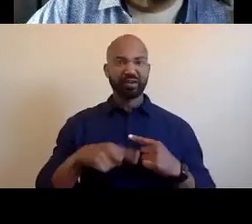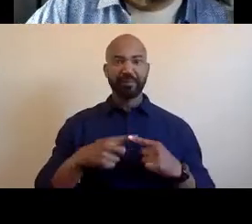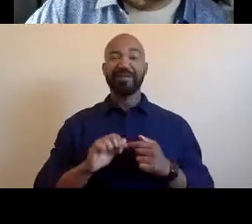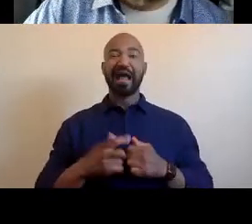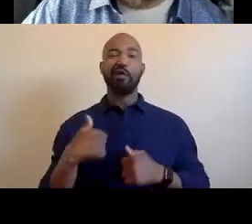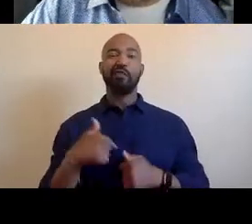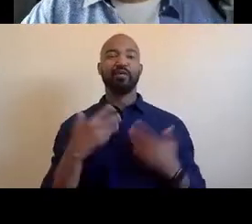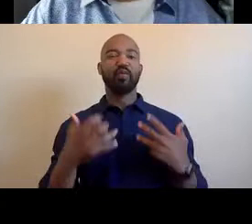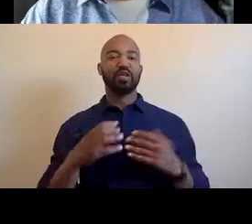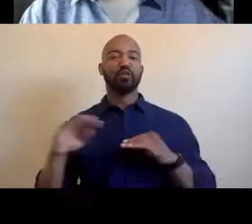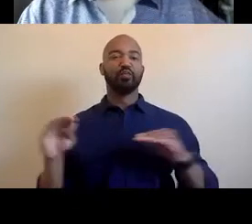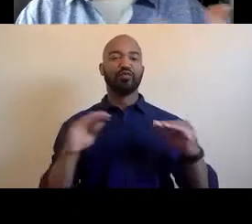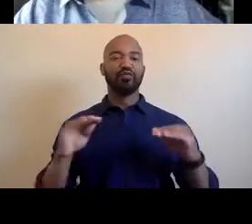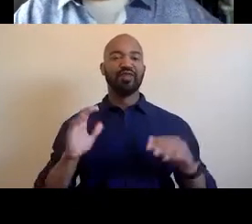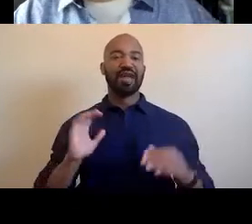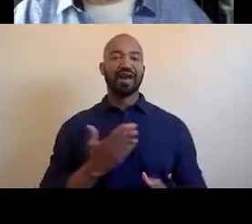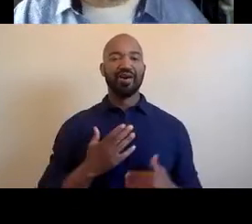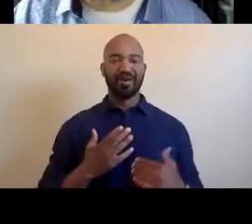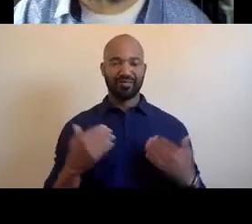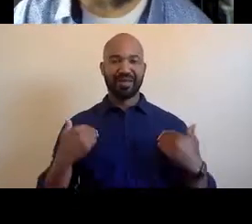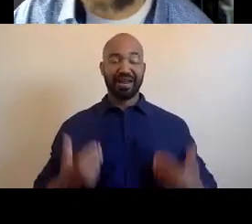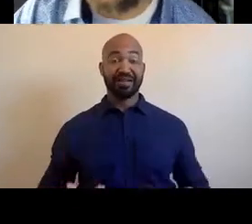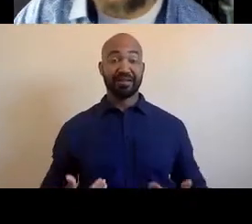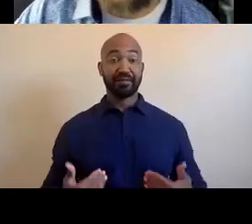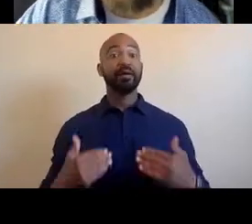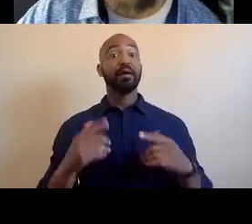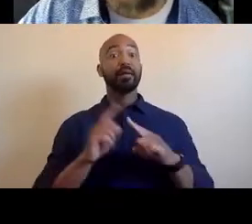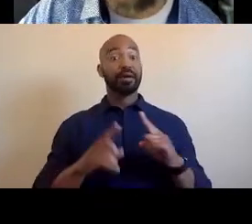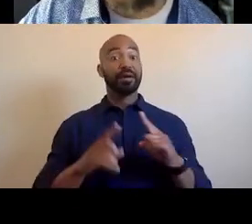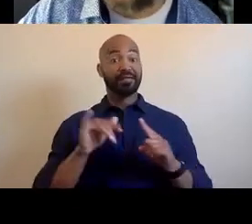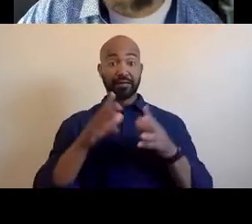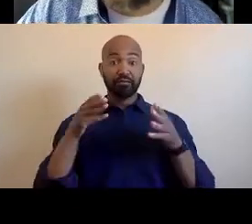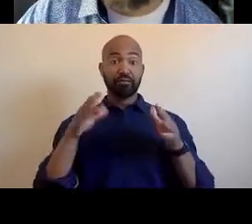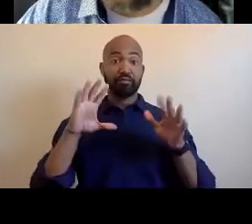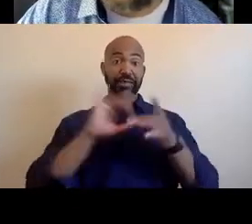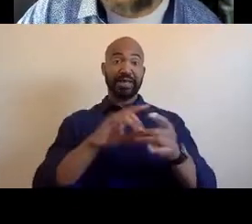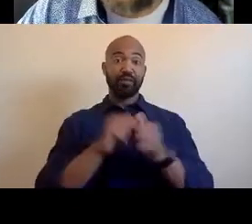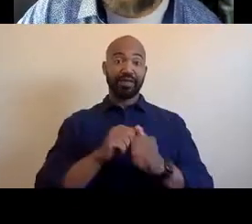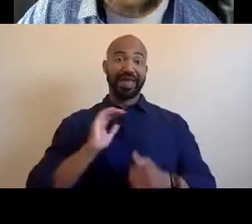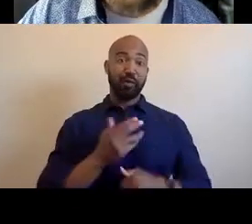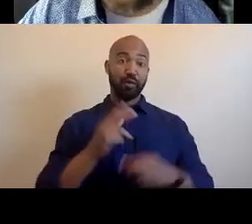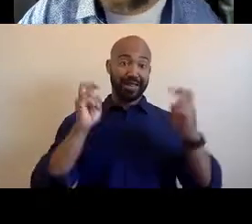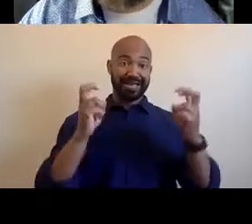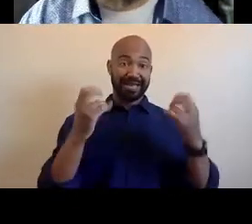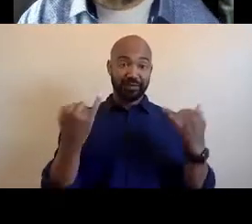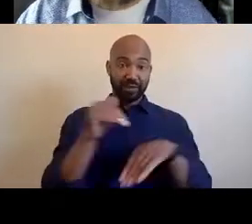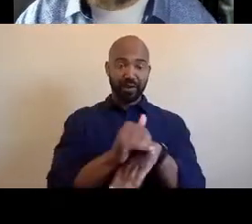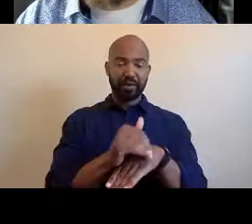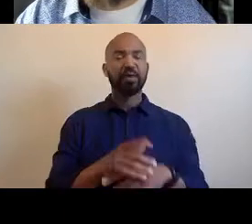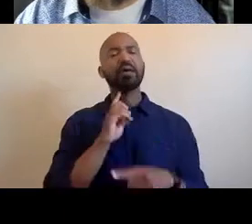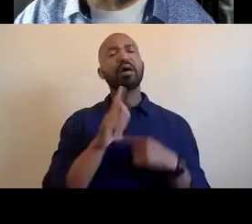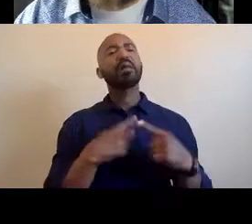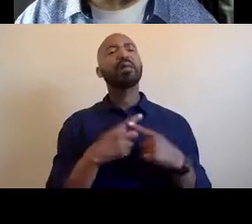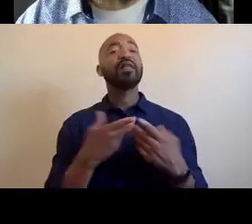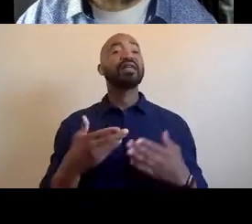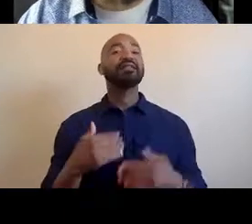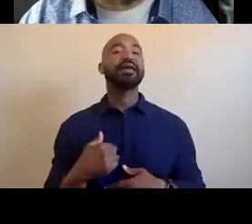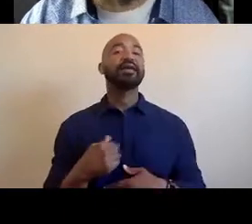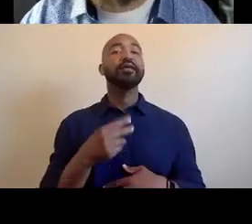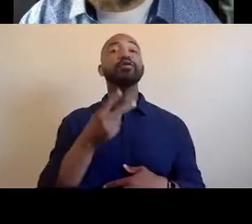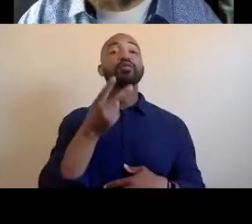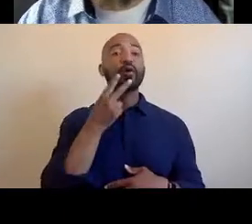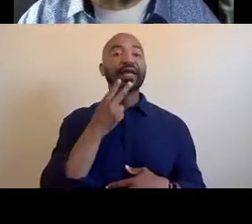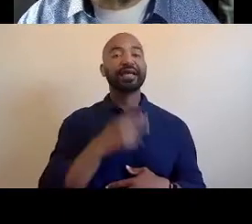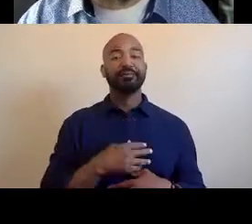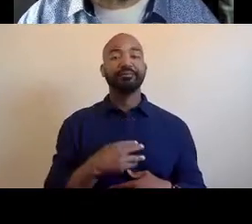So perfect. And that kind of falls into our theme tonight, which is to talk about things like smoking and eating and